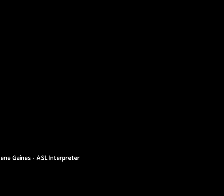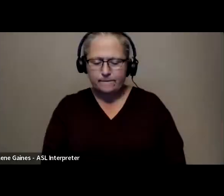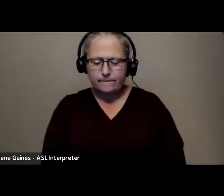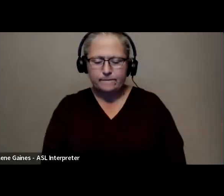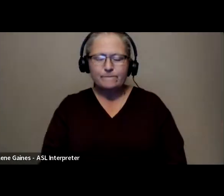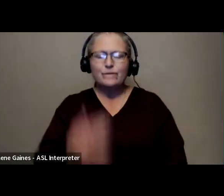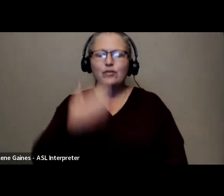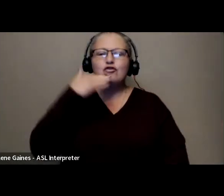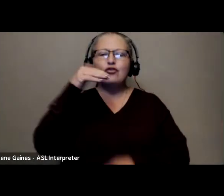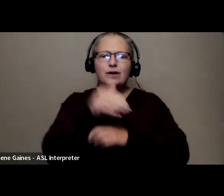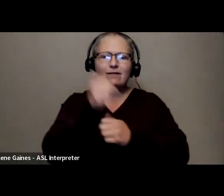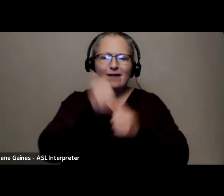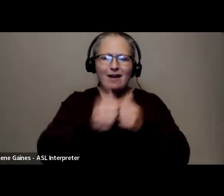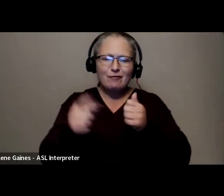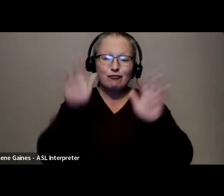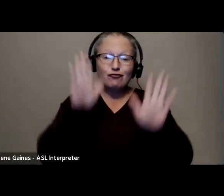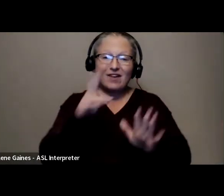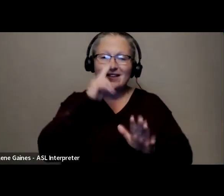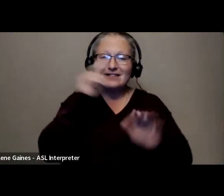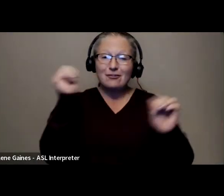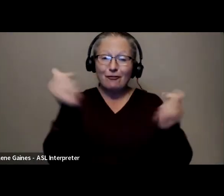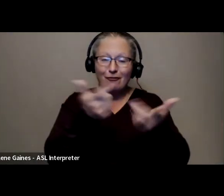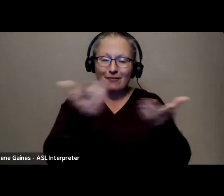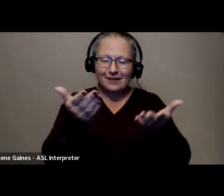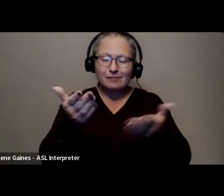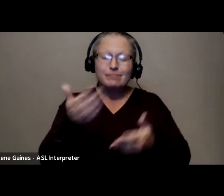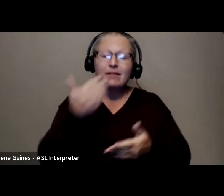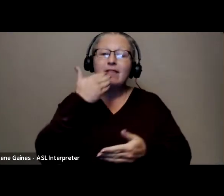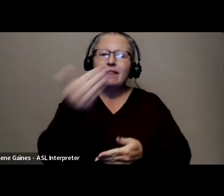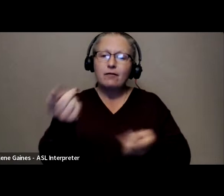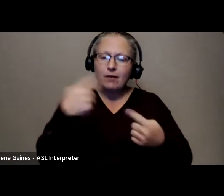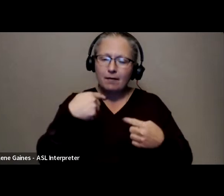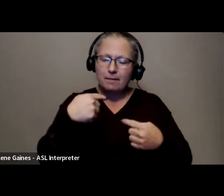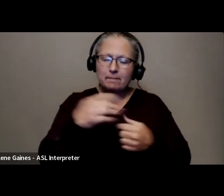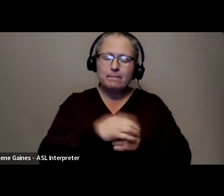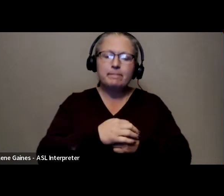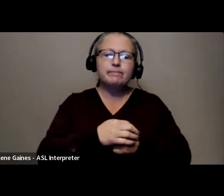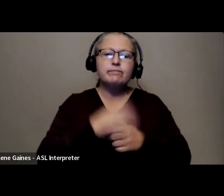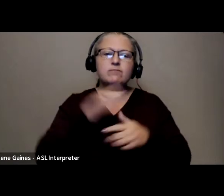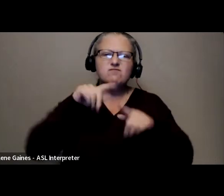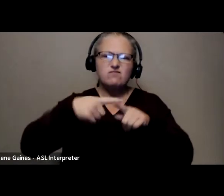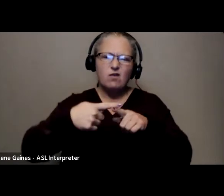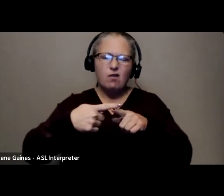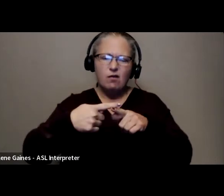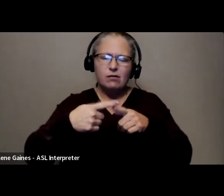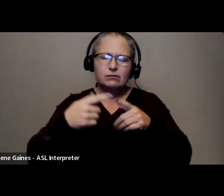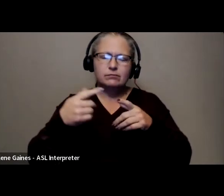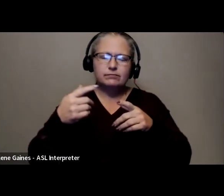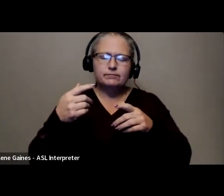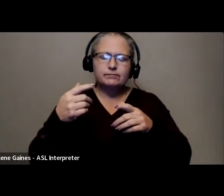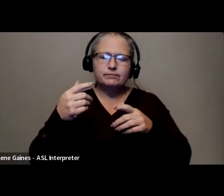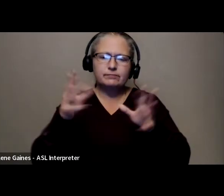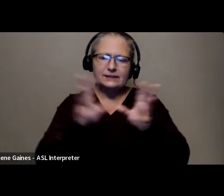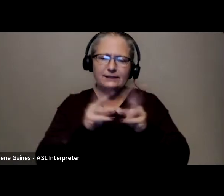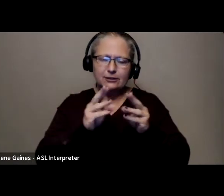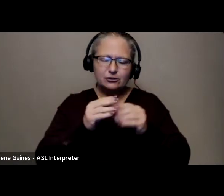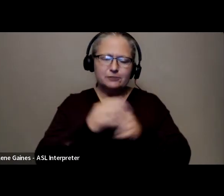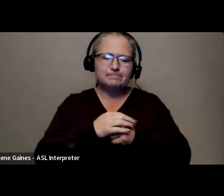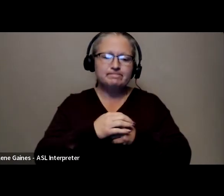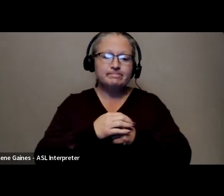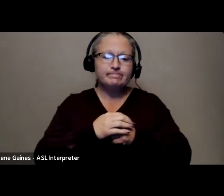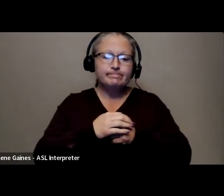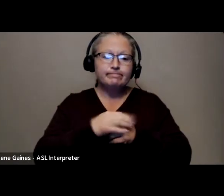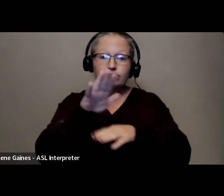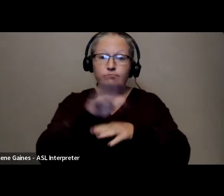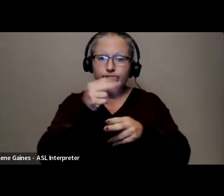Good evening, everyone. It's great to see everyone out there. Thank you for being here. We're going to start our session.